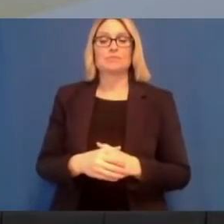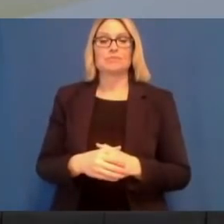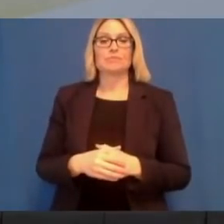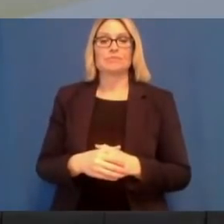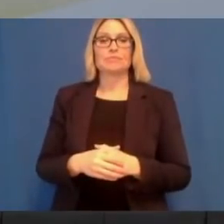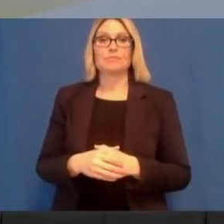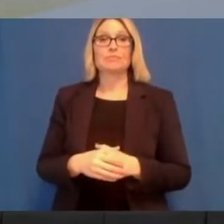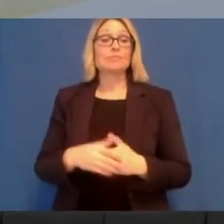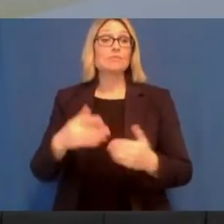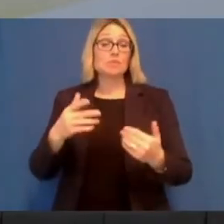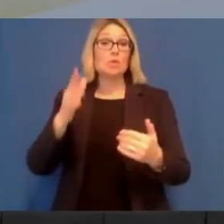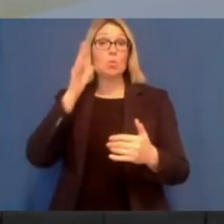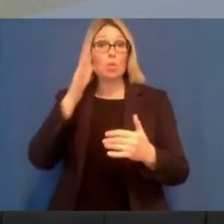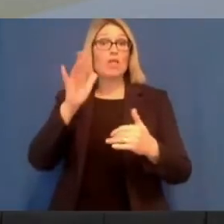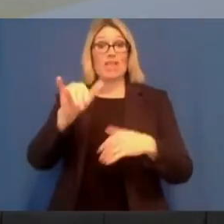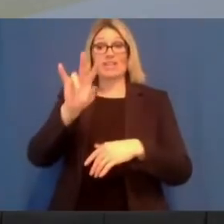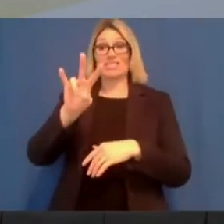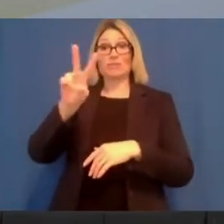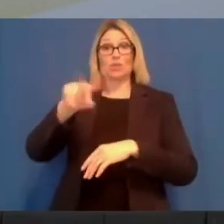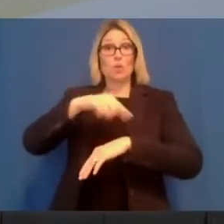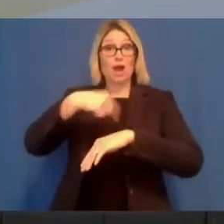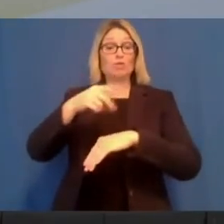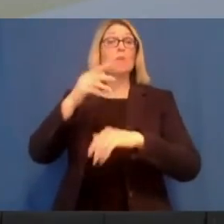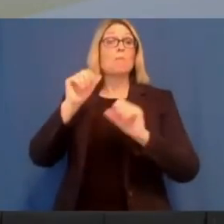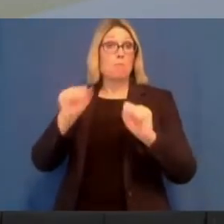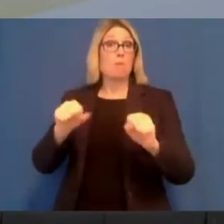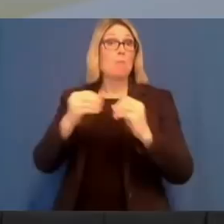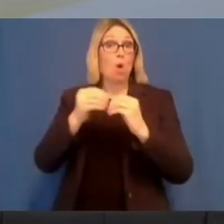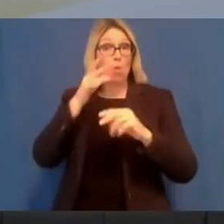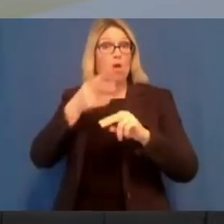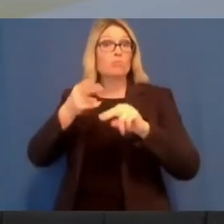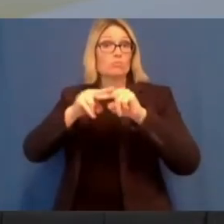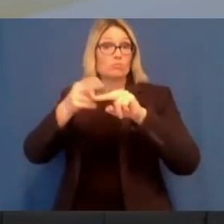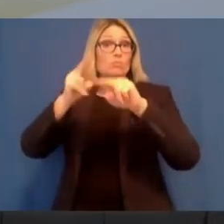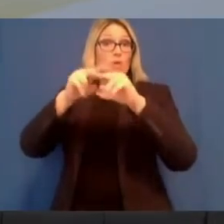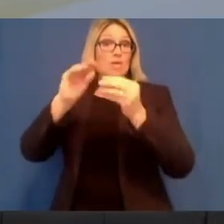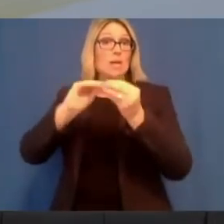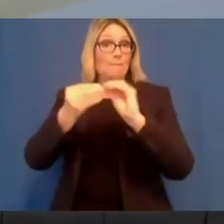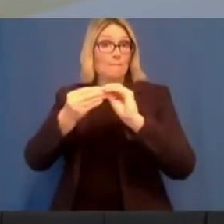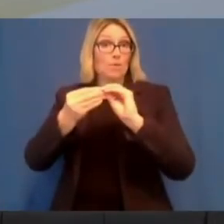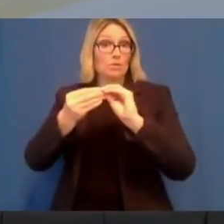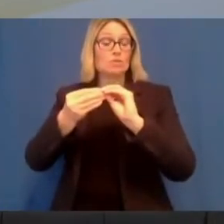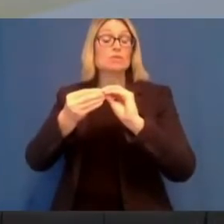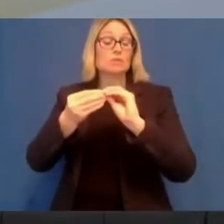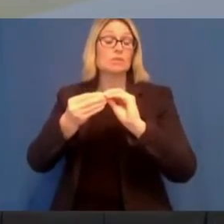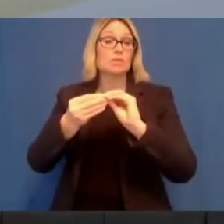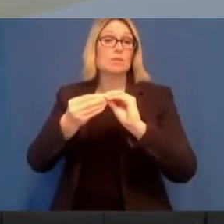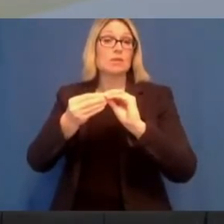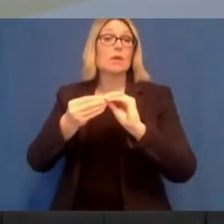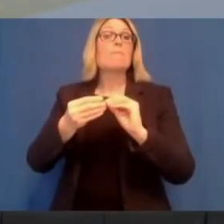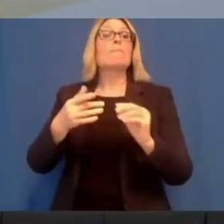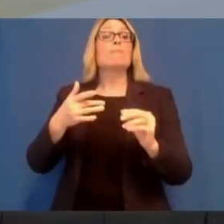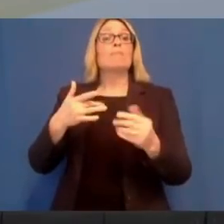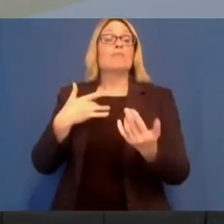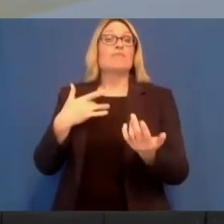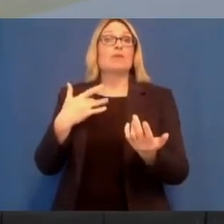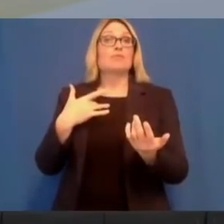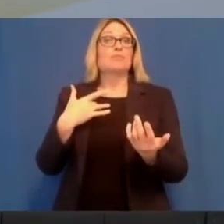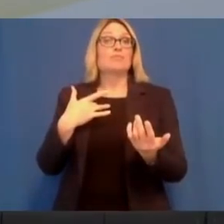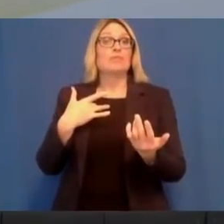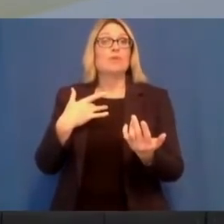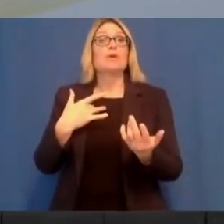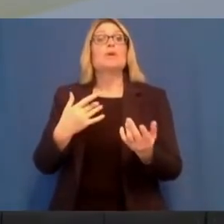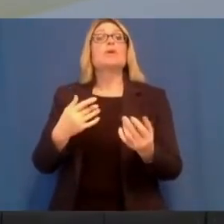COVID cases after the 72 hours, but it really will be we'll be going into that next period of time more